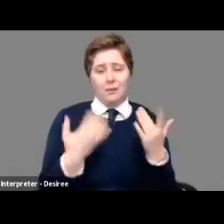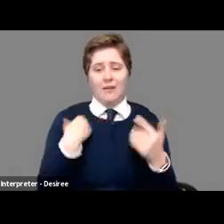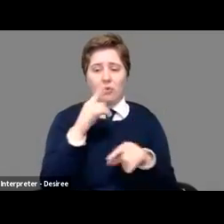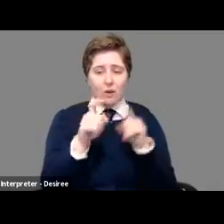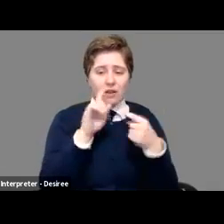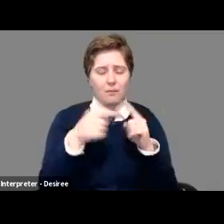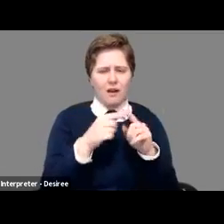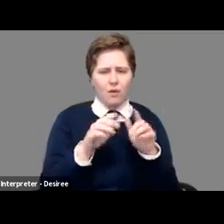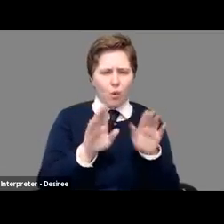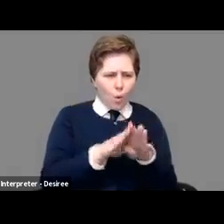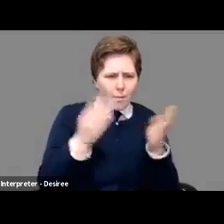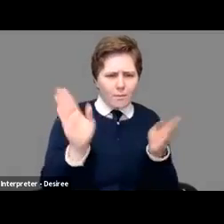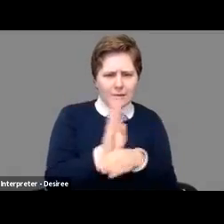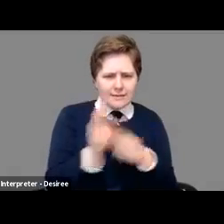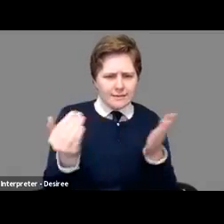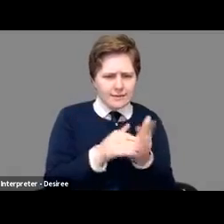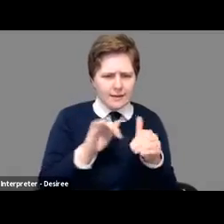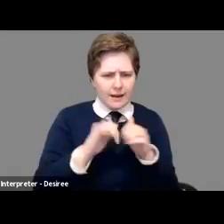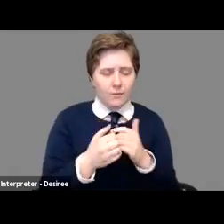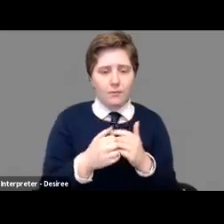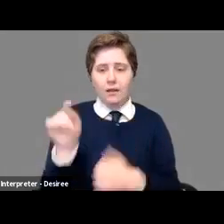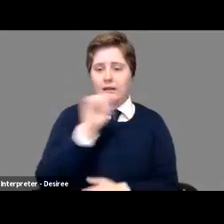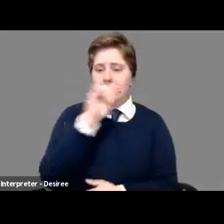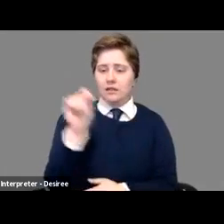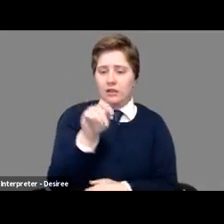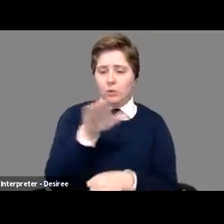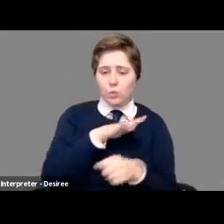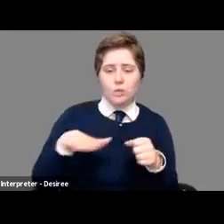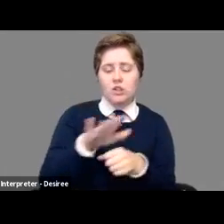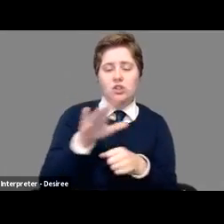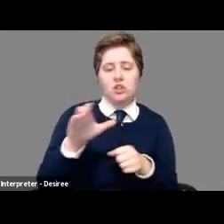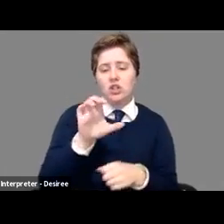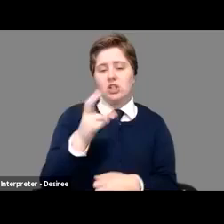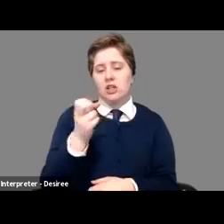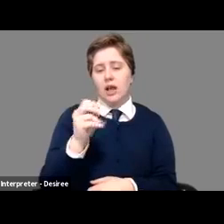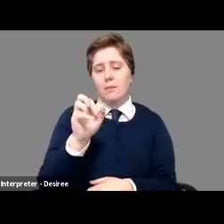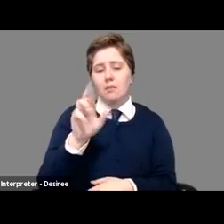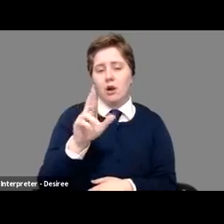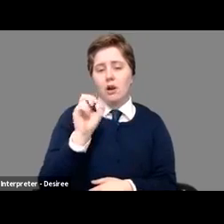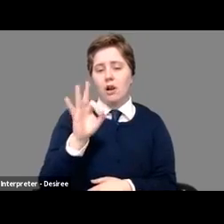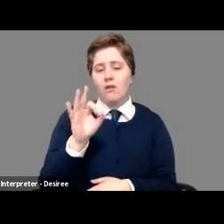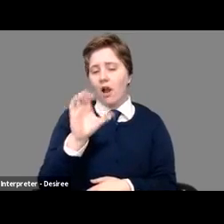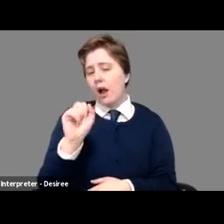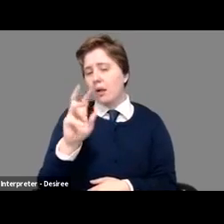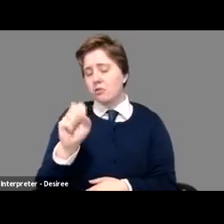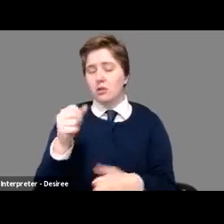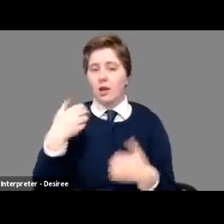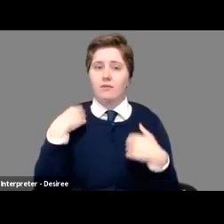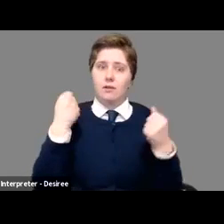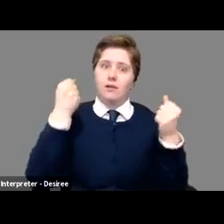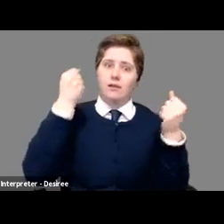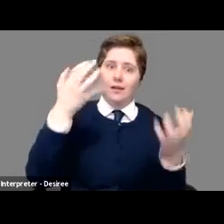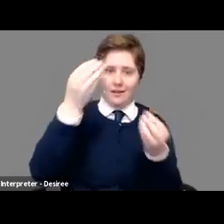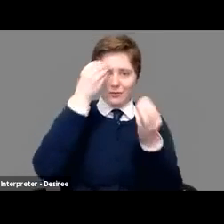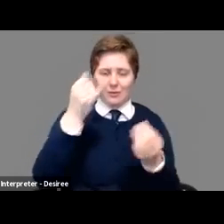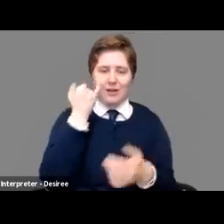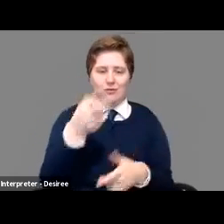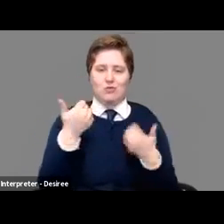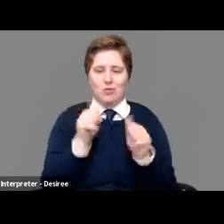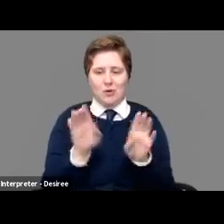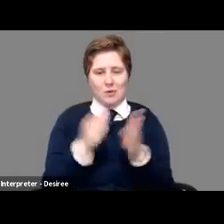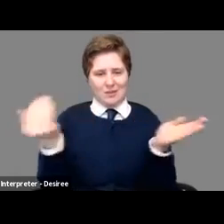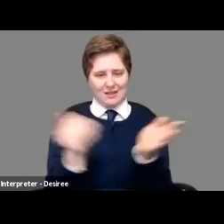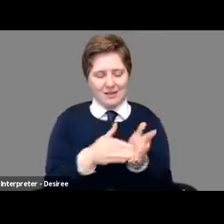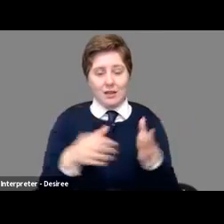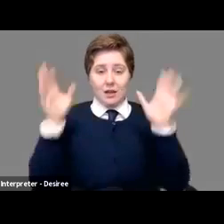about reopening your business. And the Toledo Regional Chamber of Commerce is a wealth of information if you are trying to reopen.